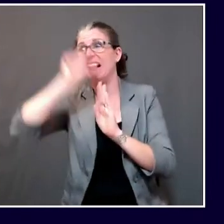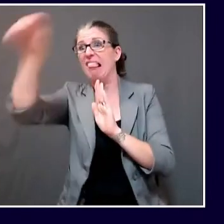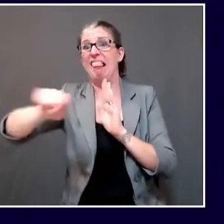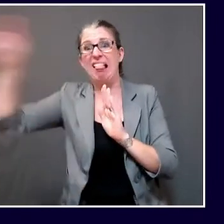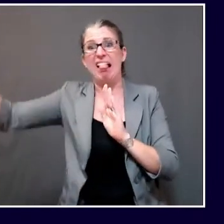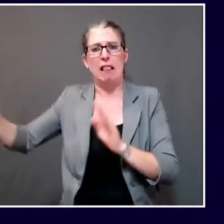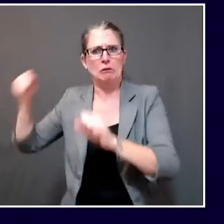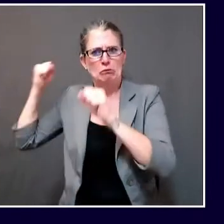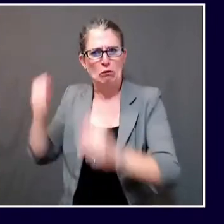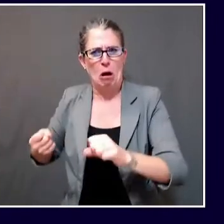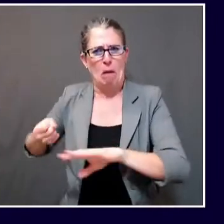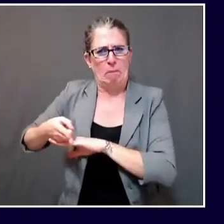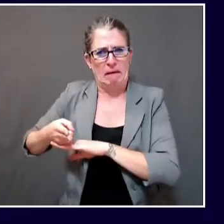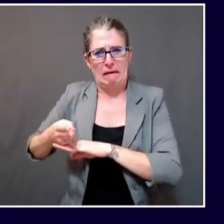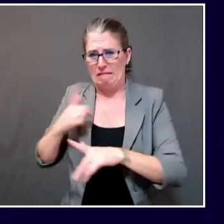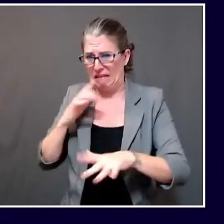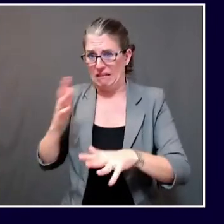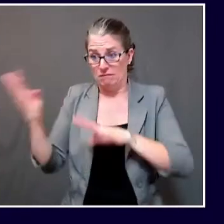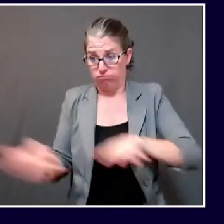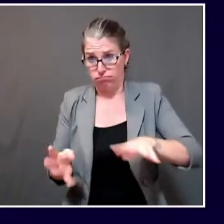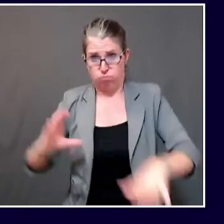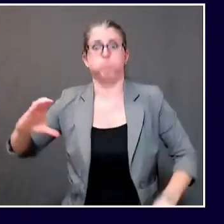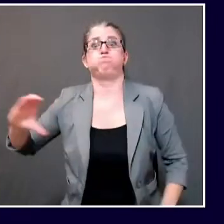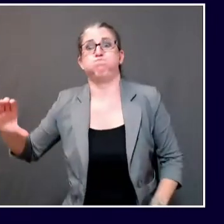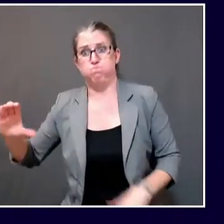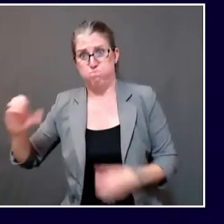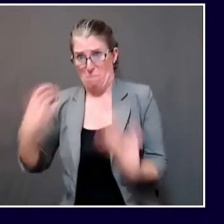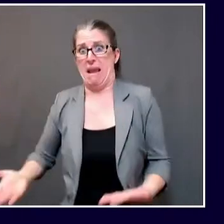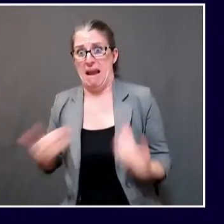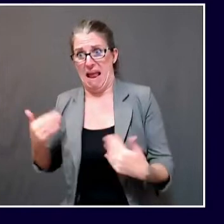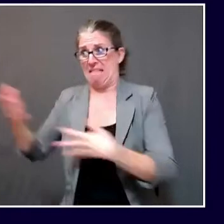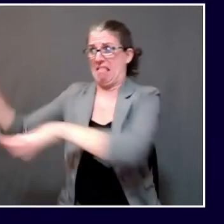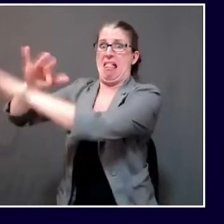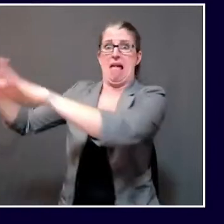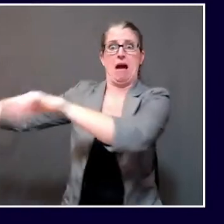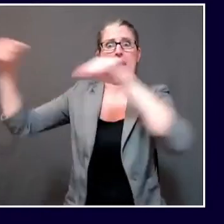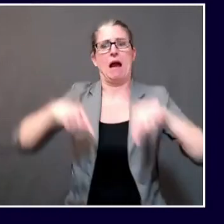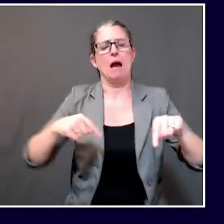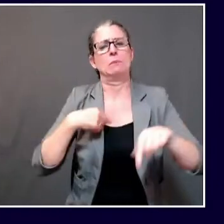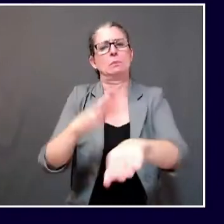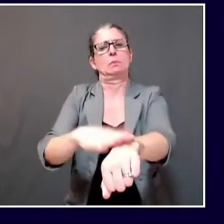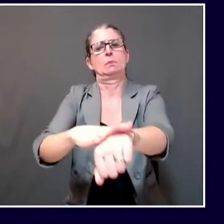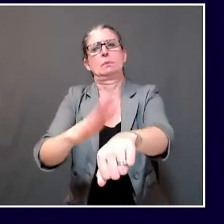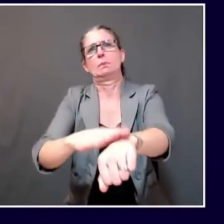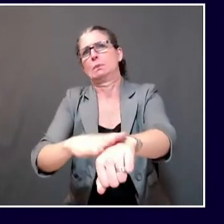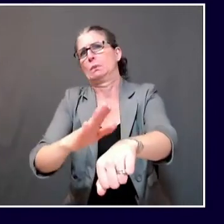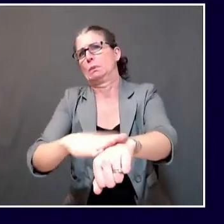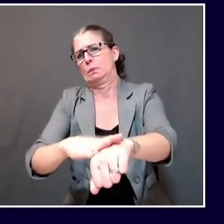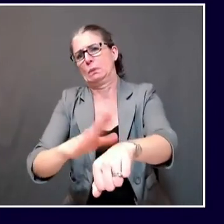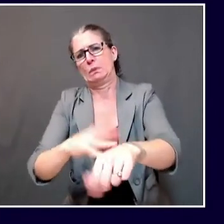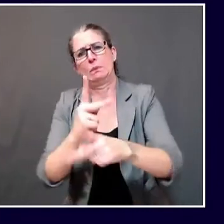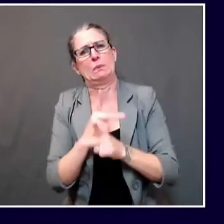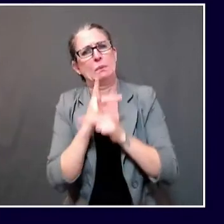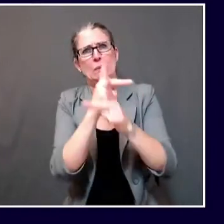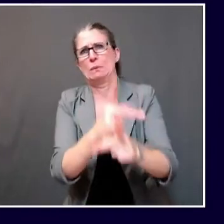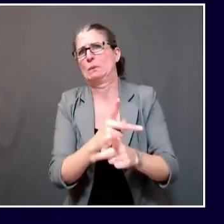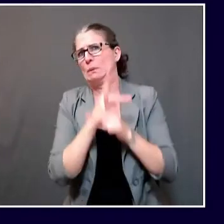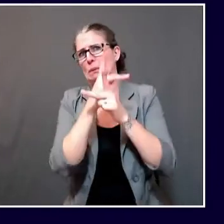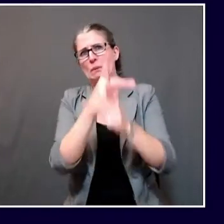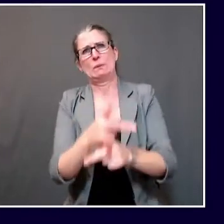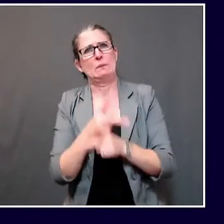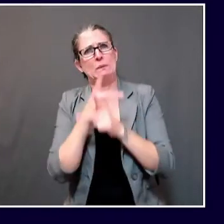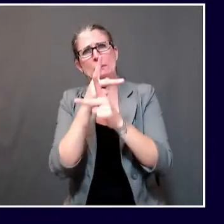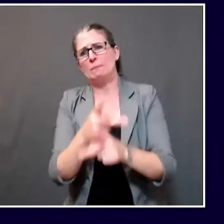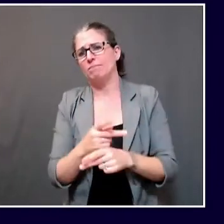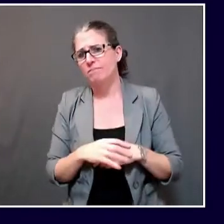Massachusetts, even though it's not required, we still recommend they get tested before they come. Once they